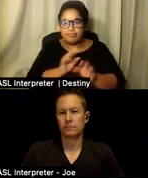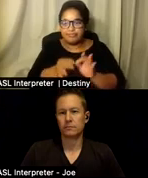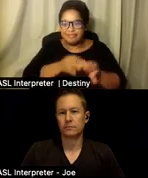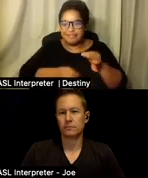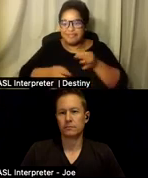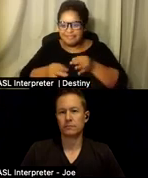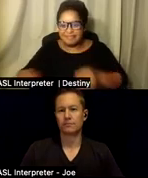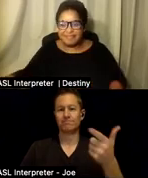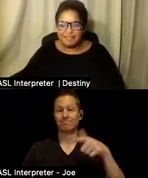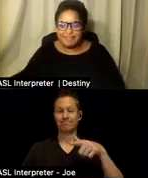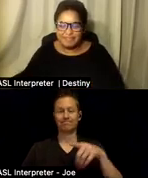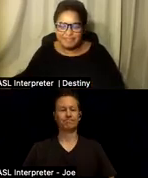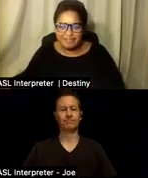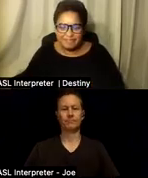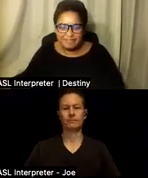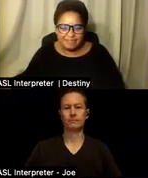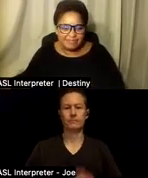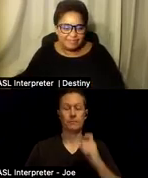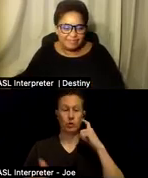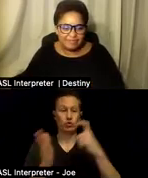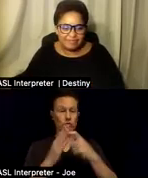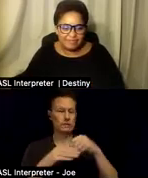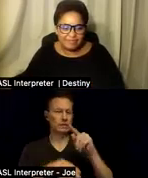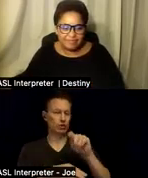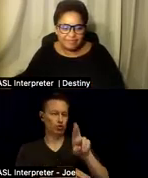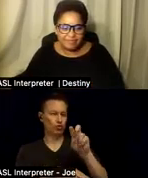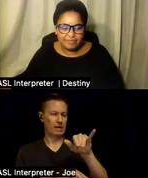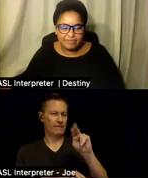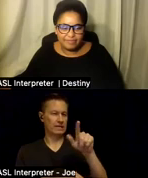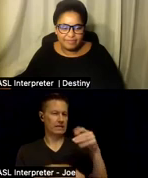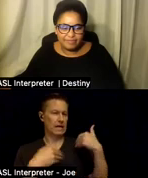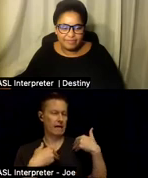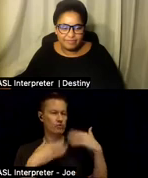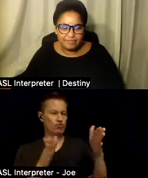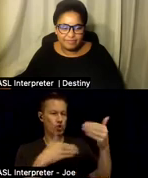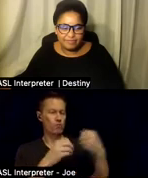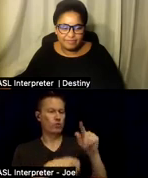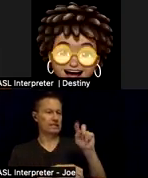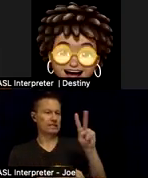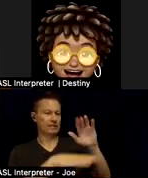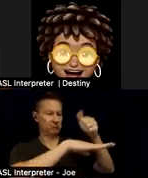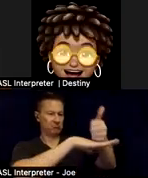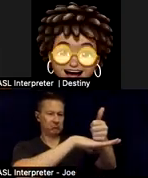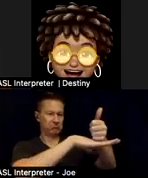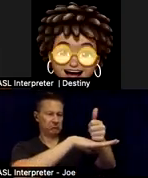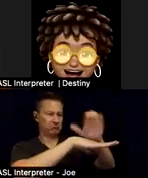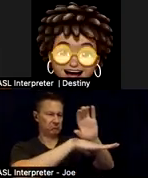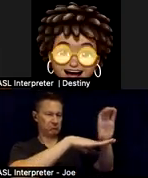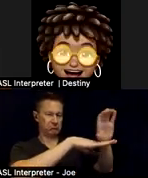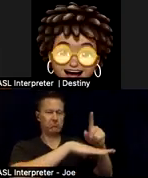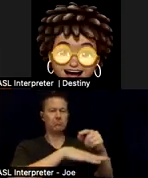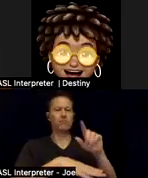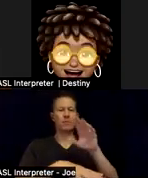room, he had a television sitting on a counter, like a credenza. In the second TV against the